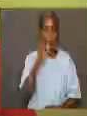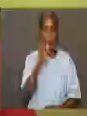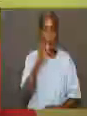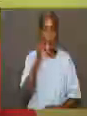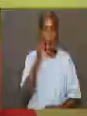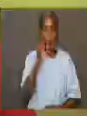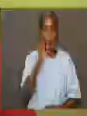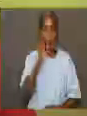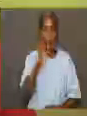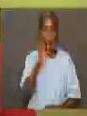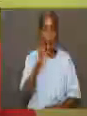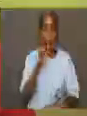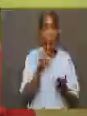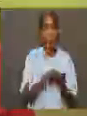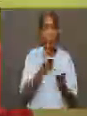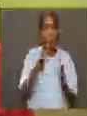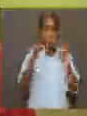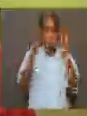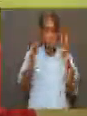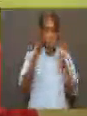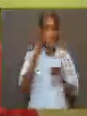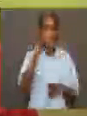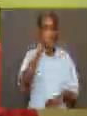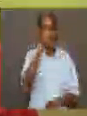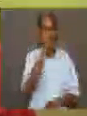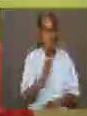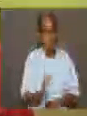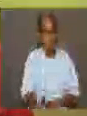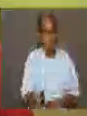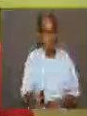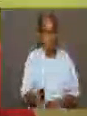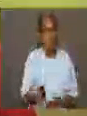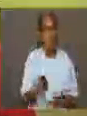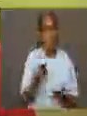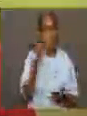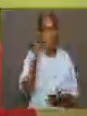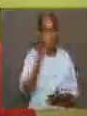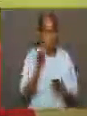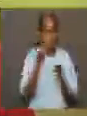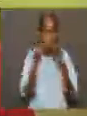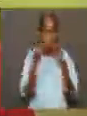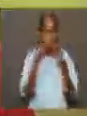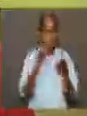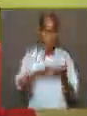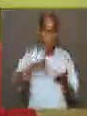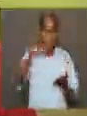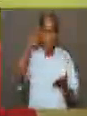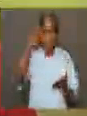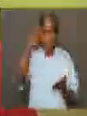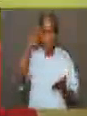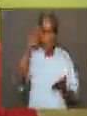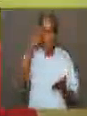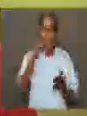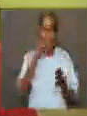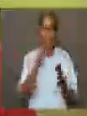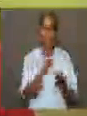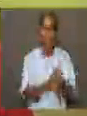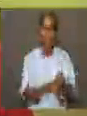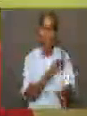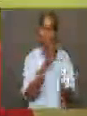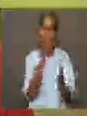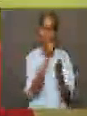better understanding of geometry. You will study the distance